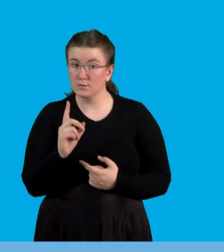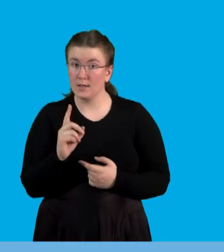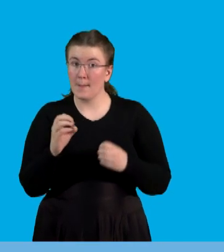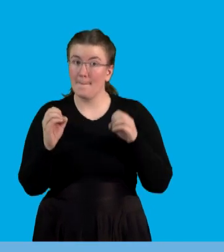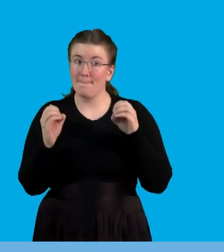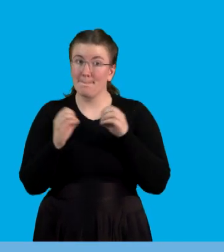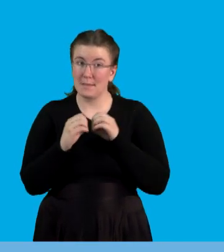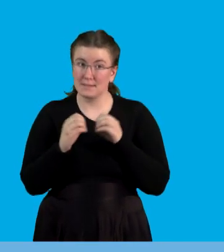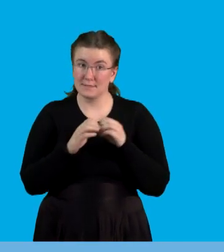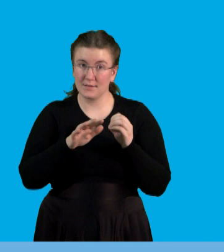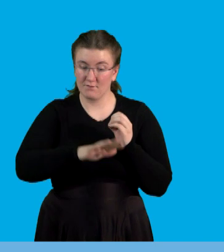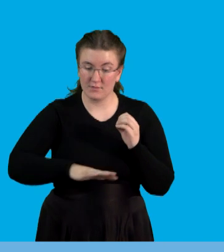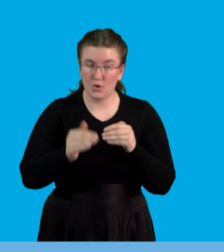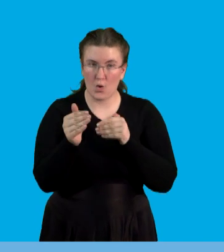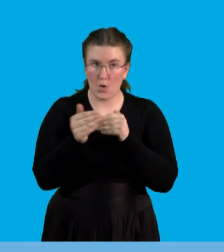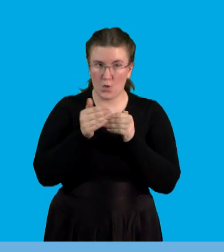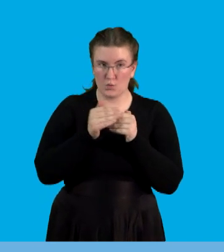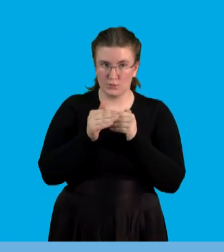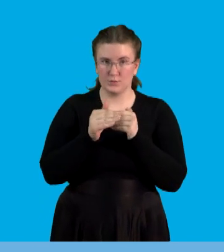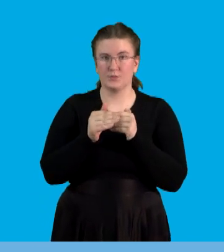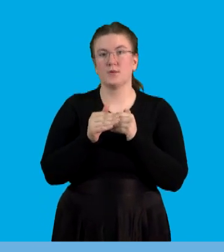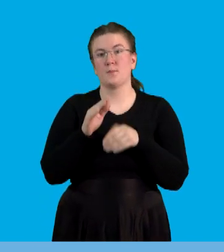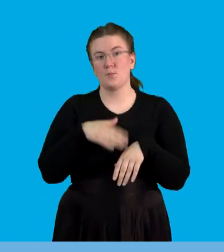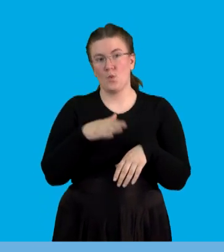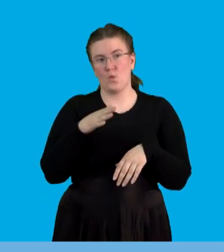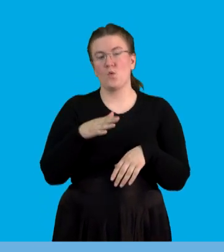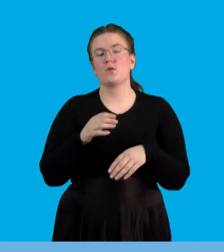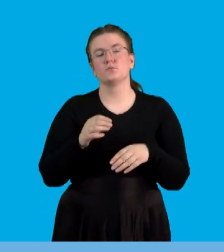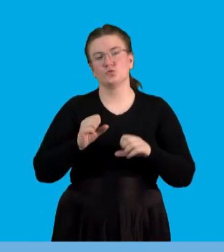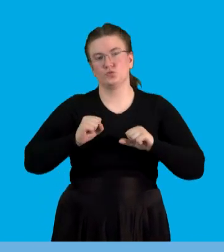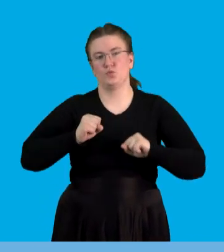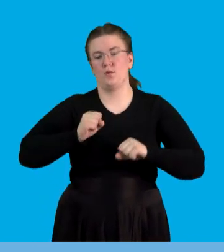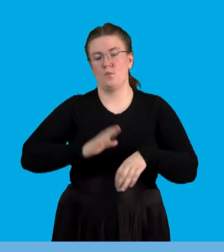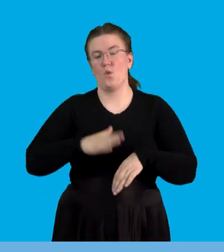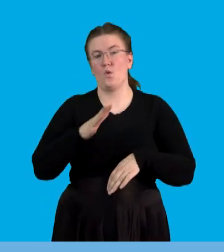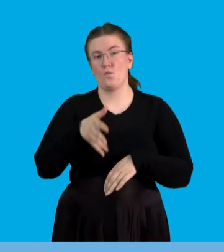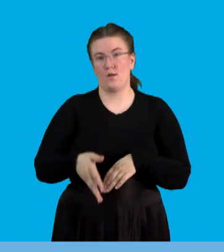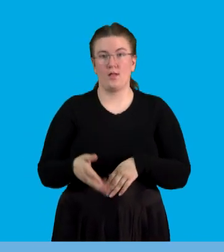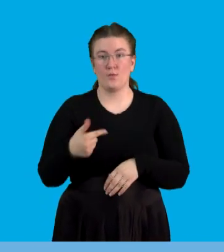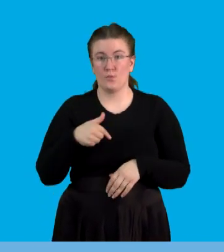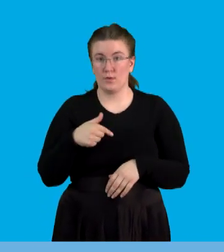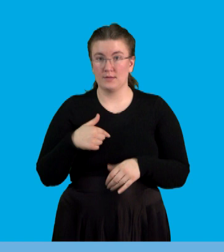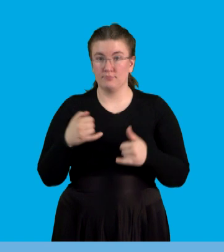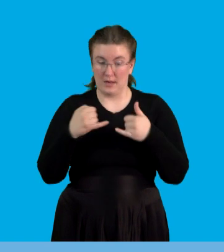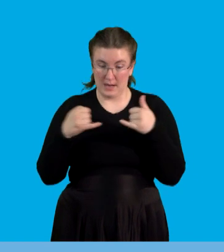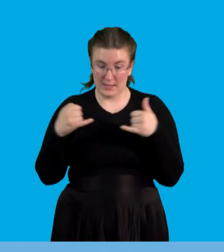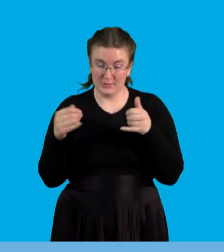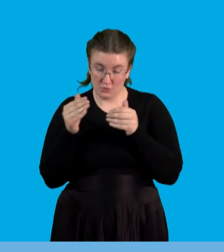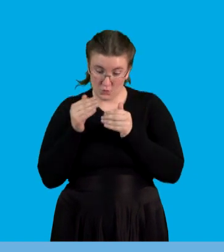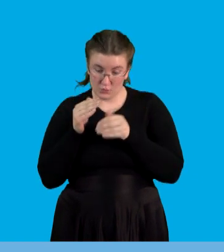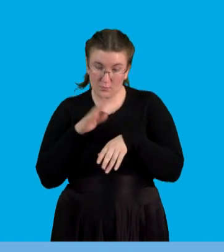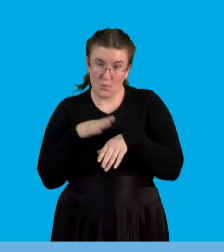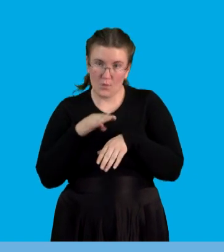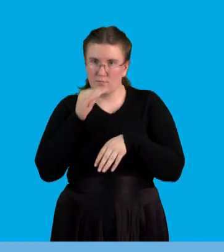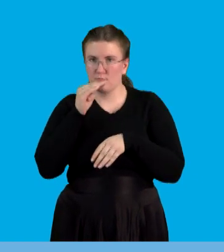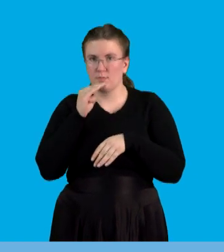denser or closer the magnetic field lines to one another, the stronger the magnetic field. So the more lines we